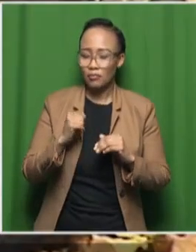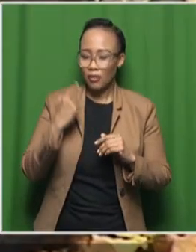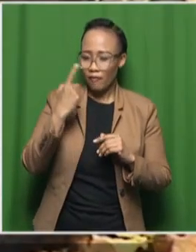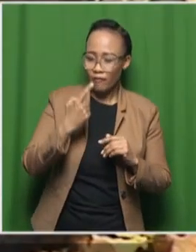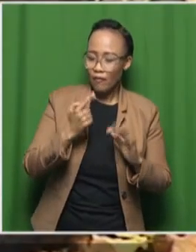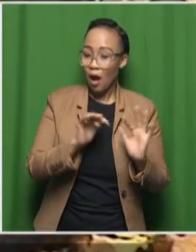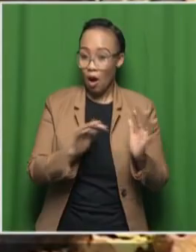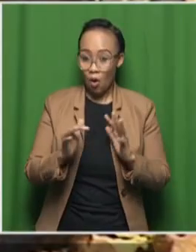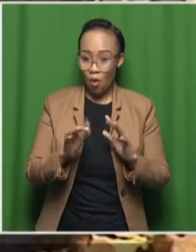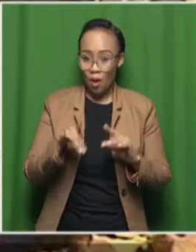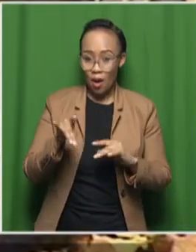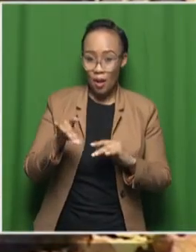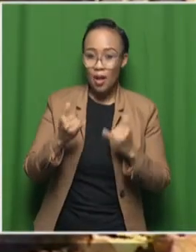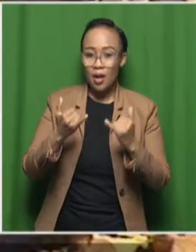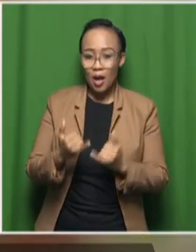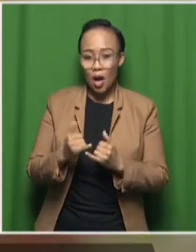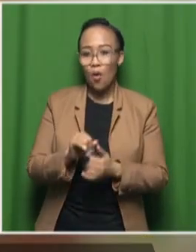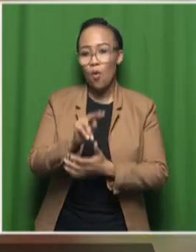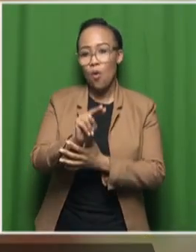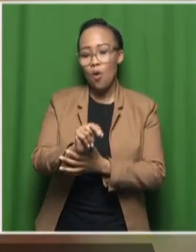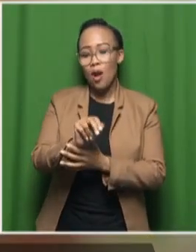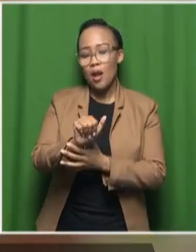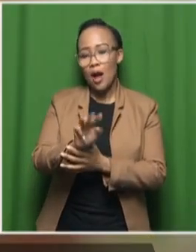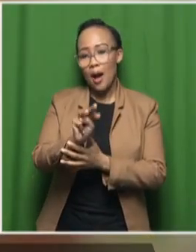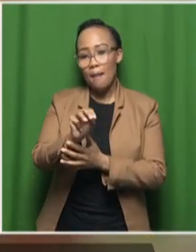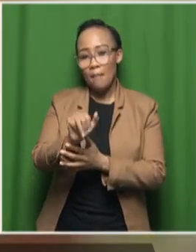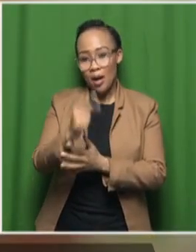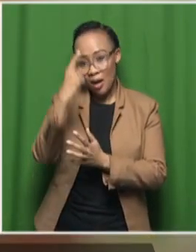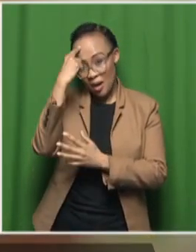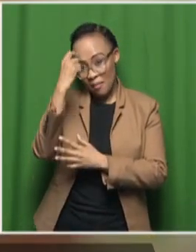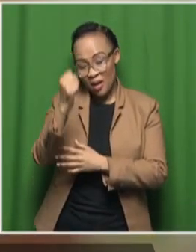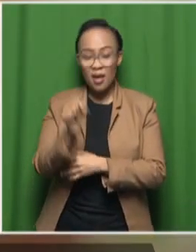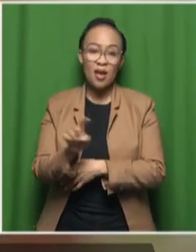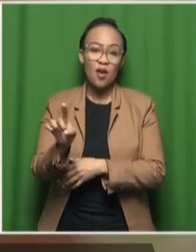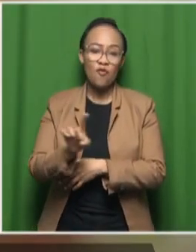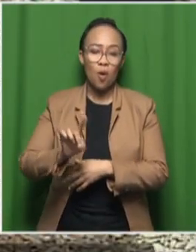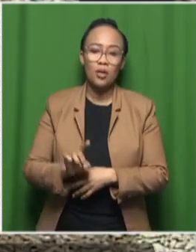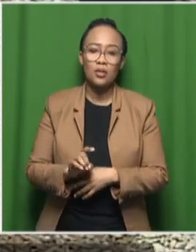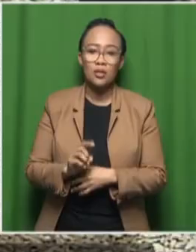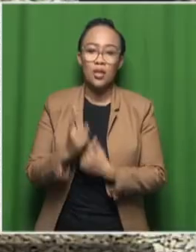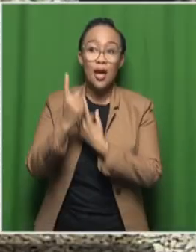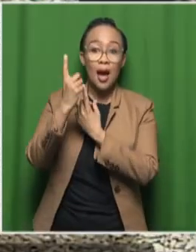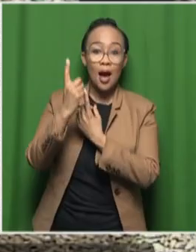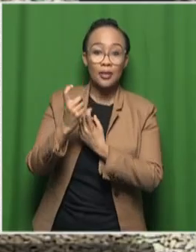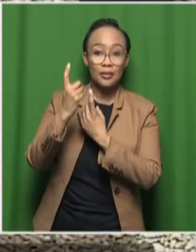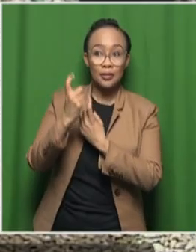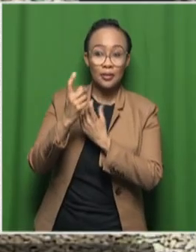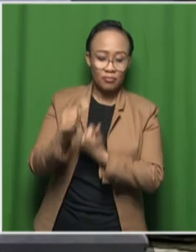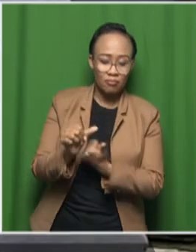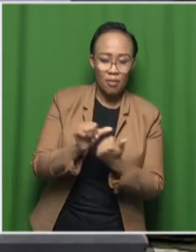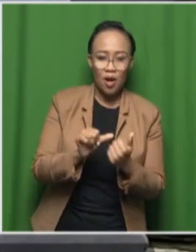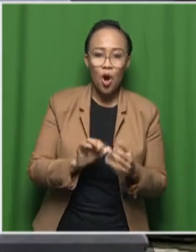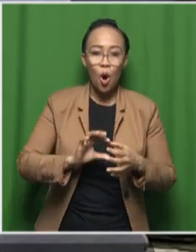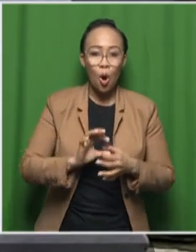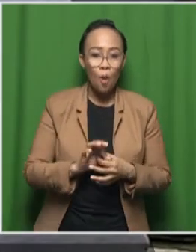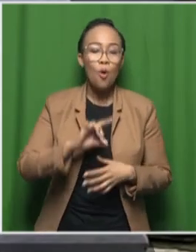facing north, the local Namas believe it is their ancestors longing to return home after they were displaced by